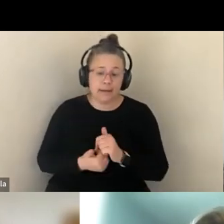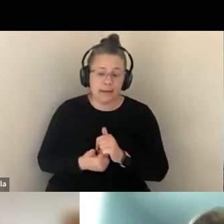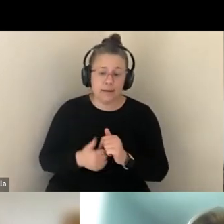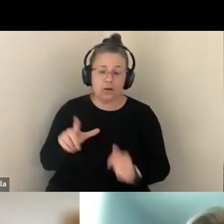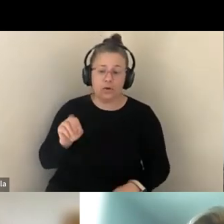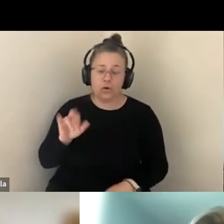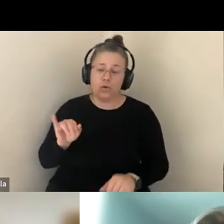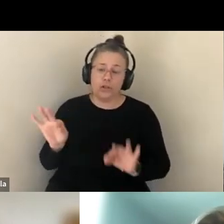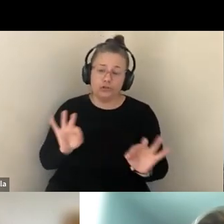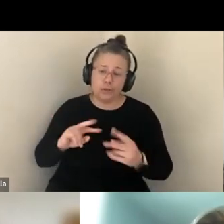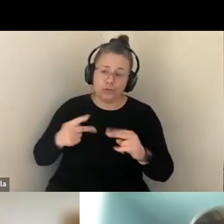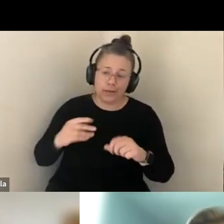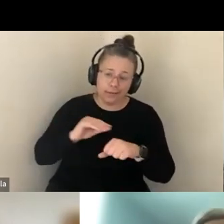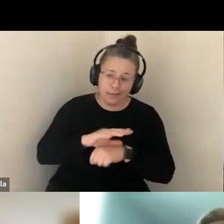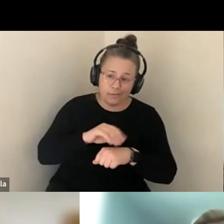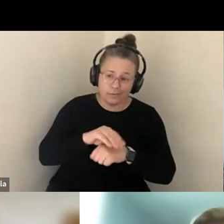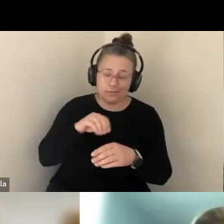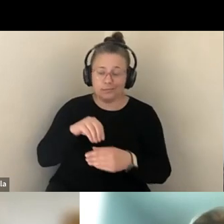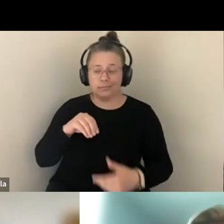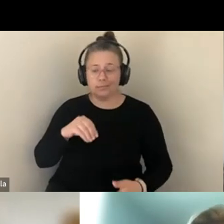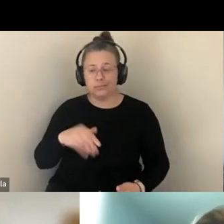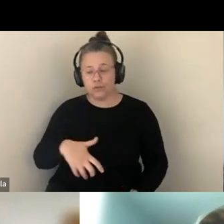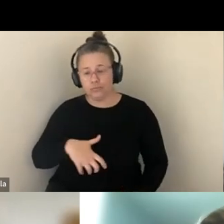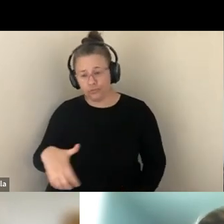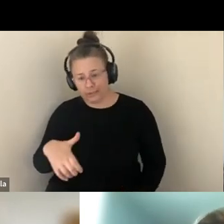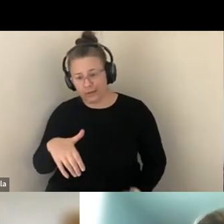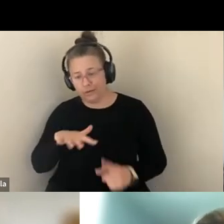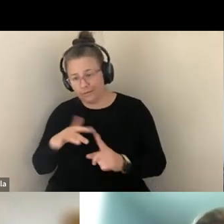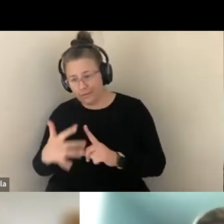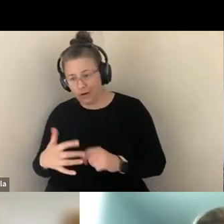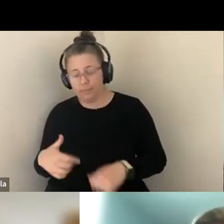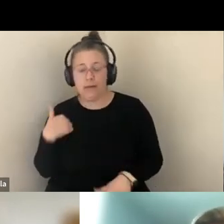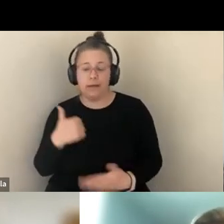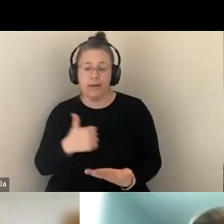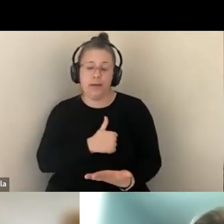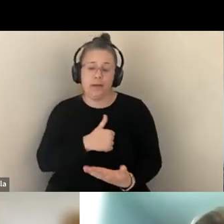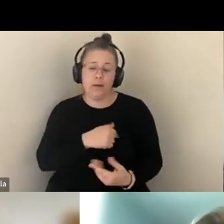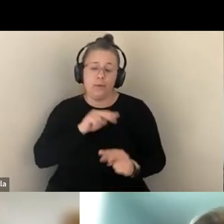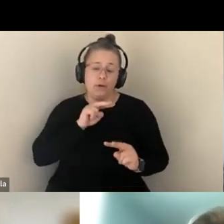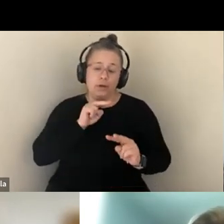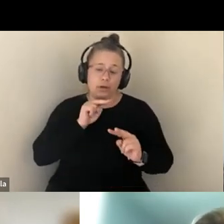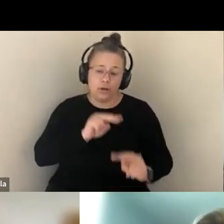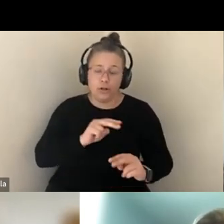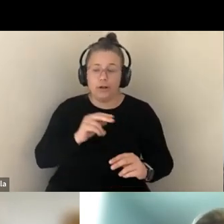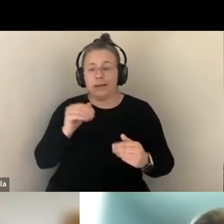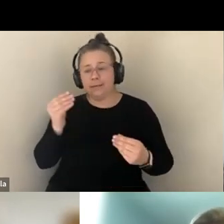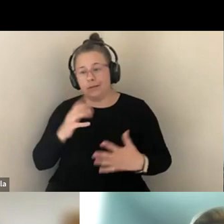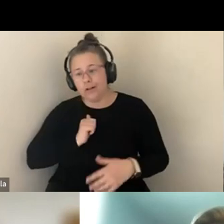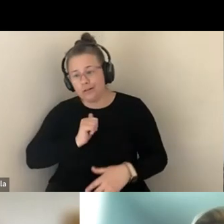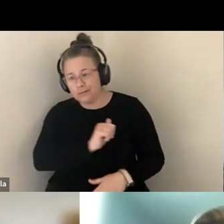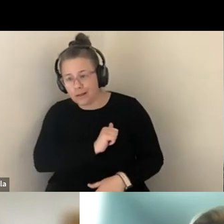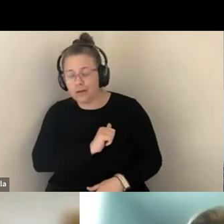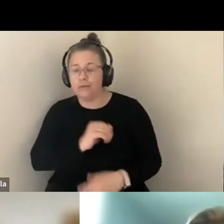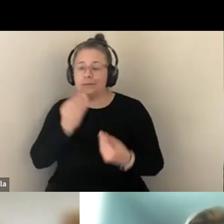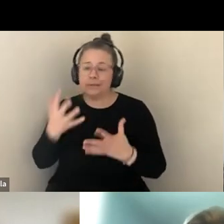ourselves and patients and the funders of genomics research that prenatal testing is not eugenic because it's